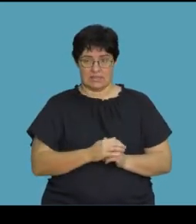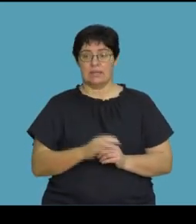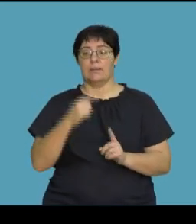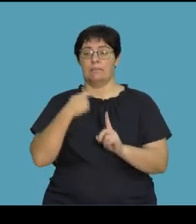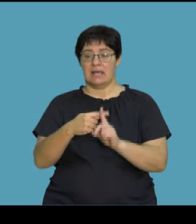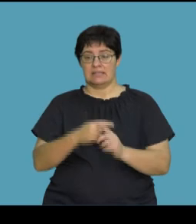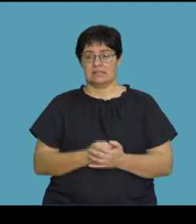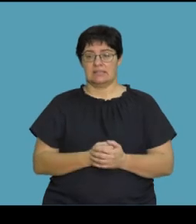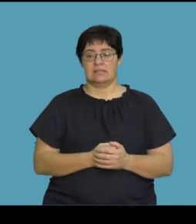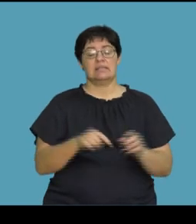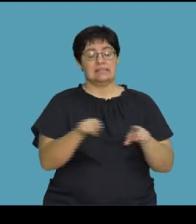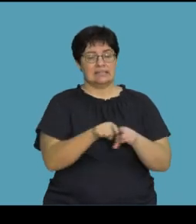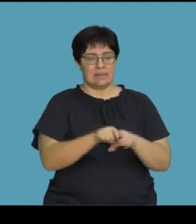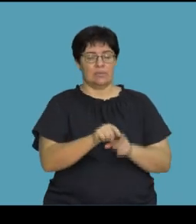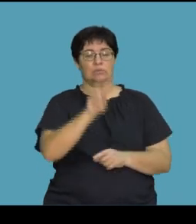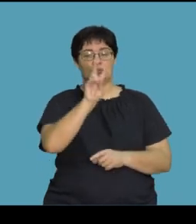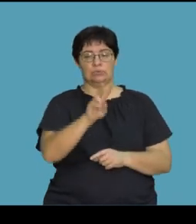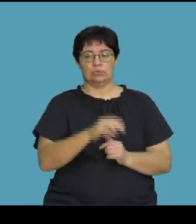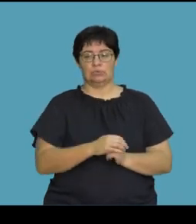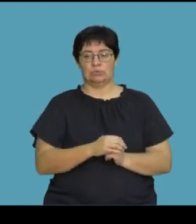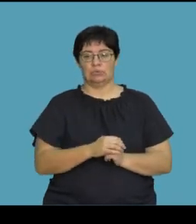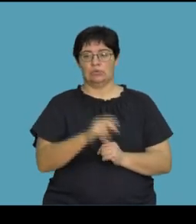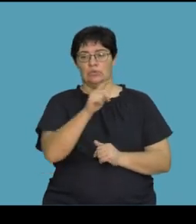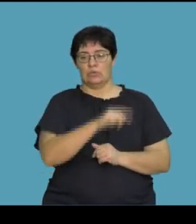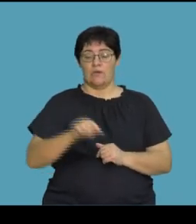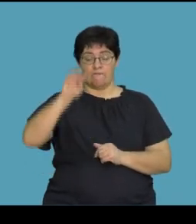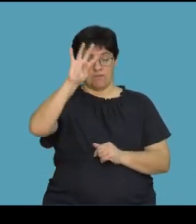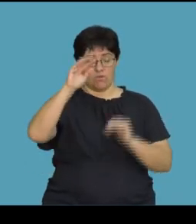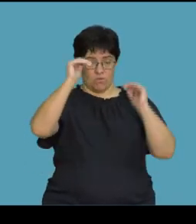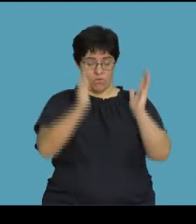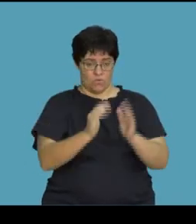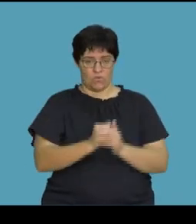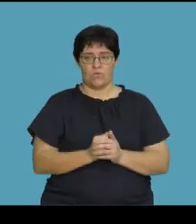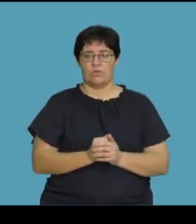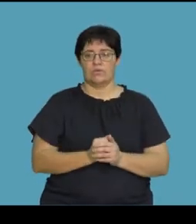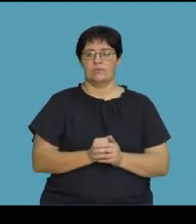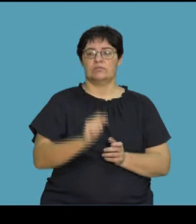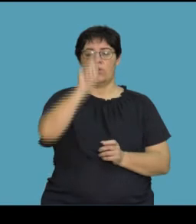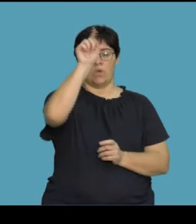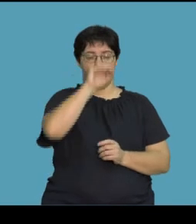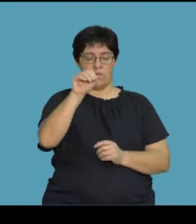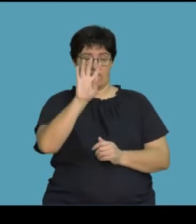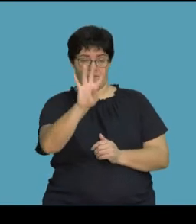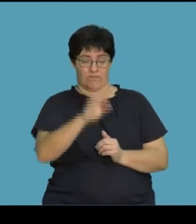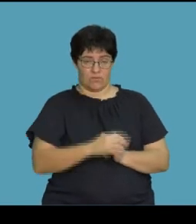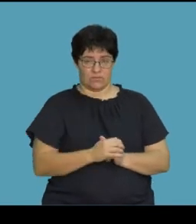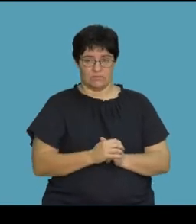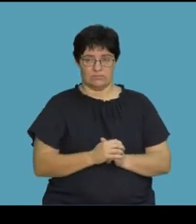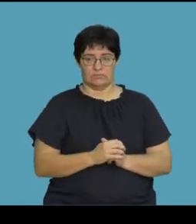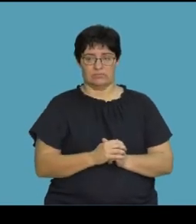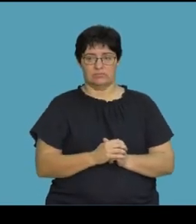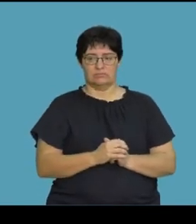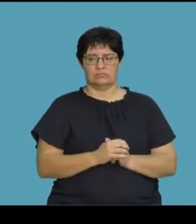3. Plus, this will be the same as 2 to the exponent of 4, and it will be raised to